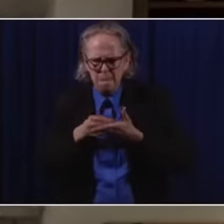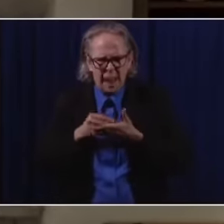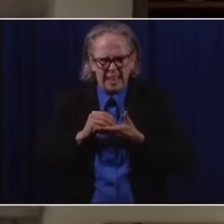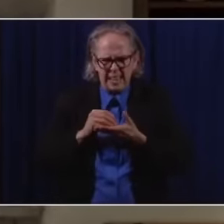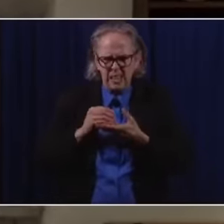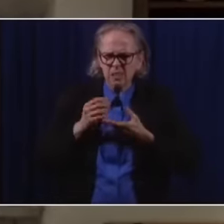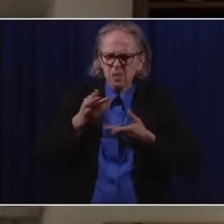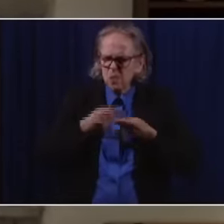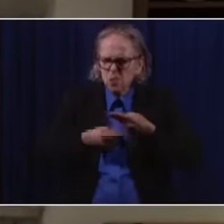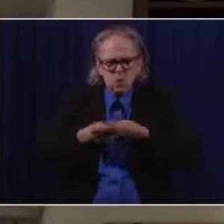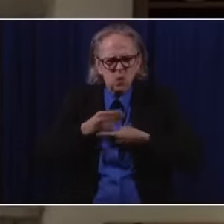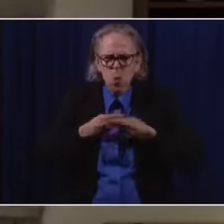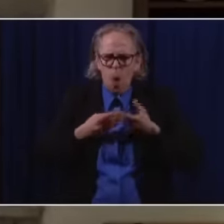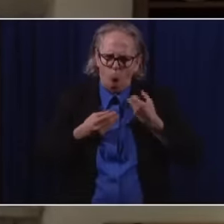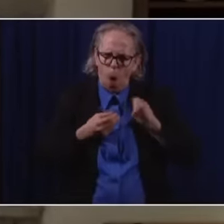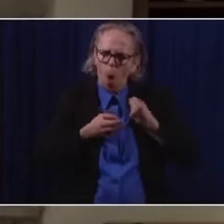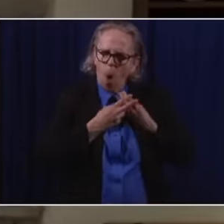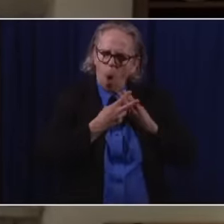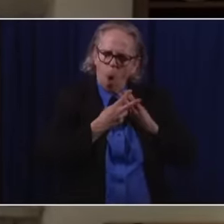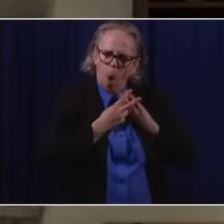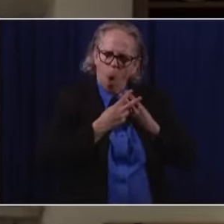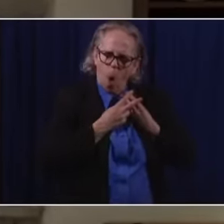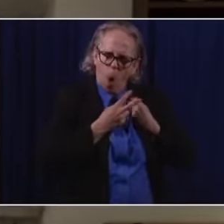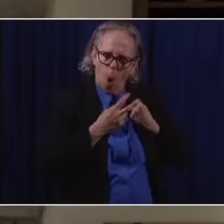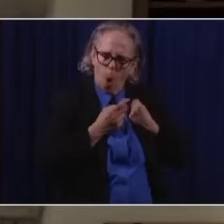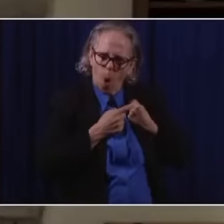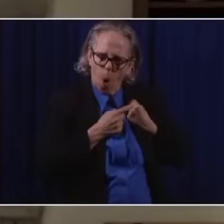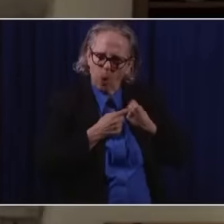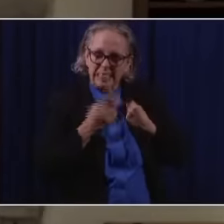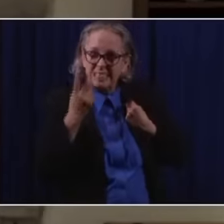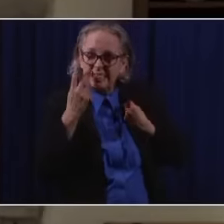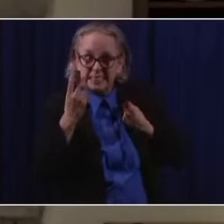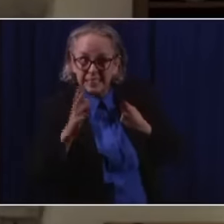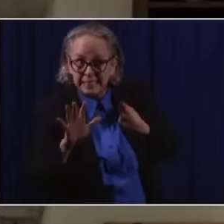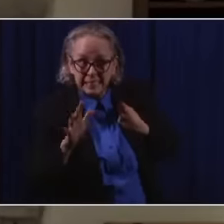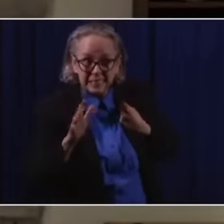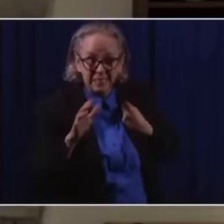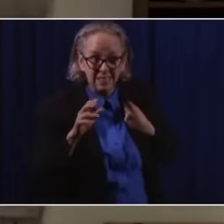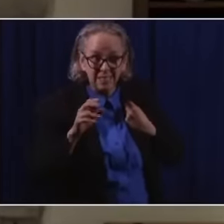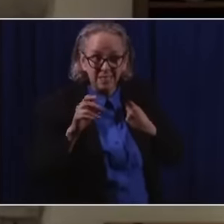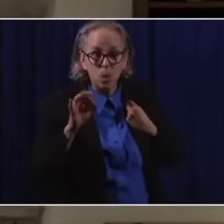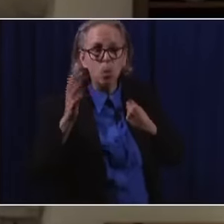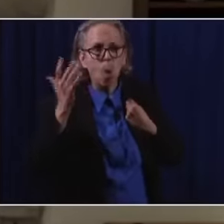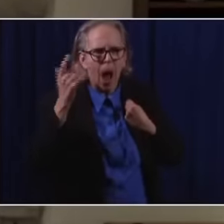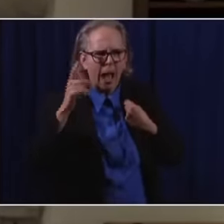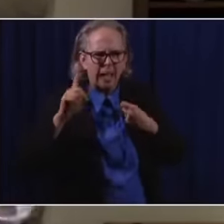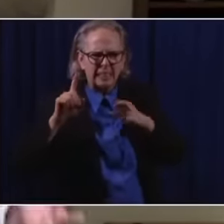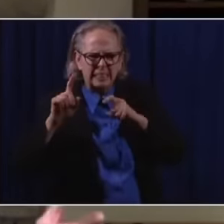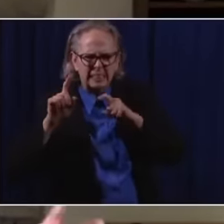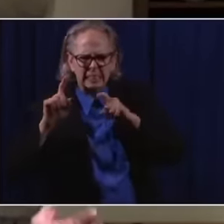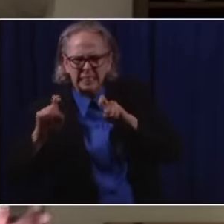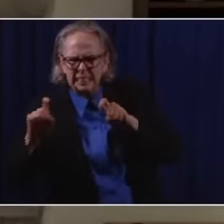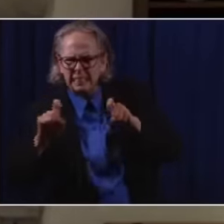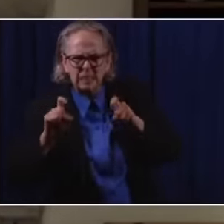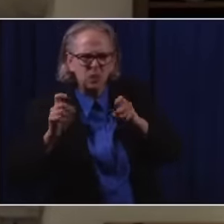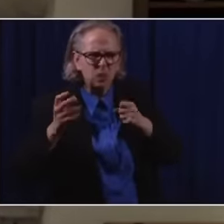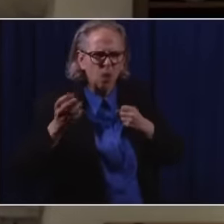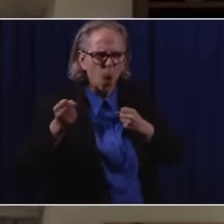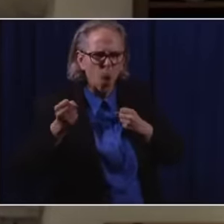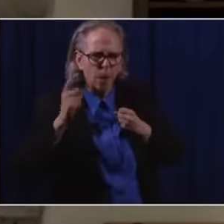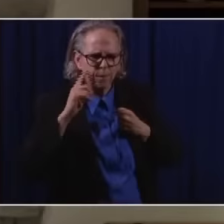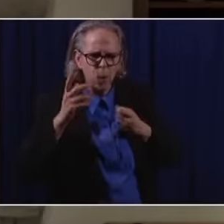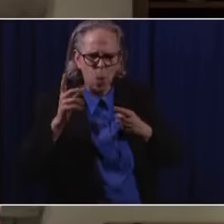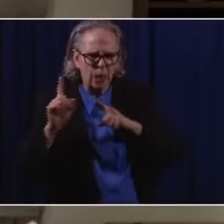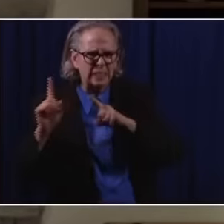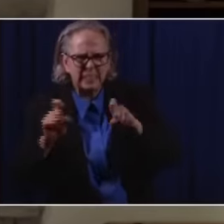on to some of this money, frankly, so we can make sure that testing, we always have enough money through testing until we get the immunity that we need that's